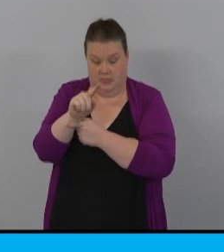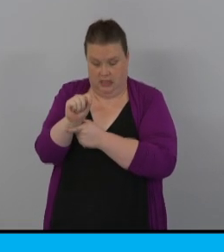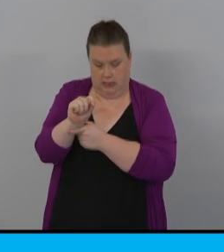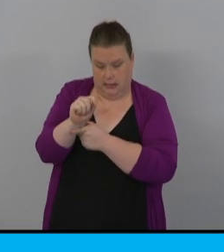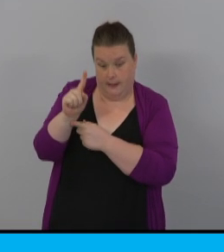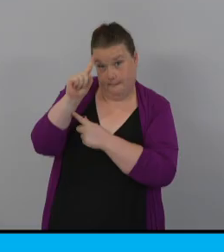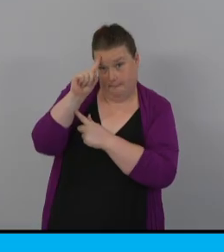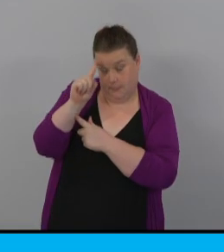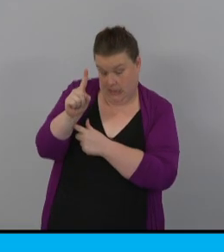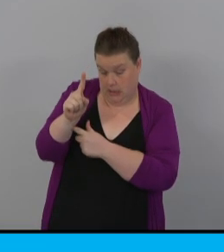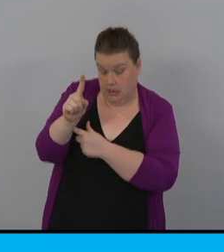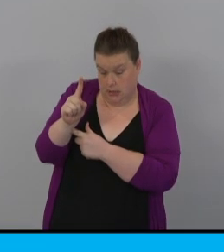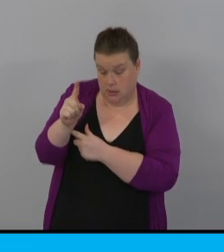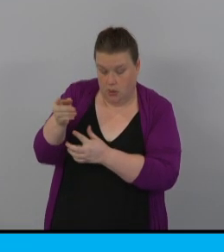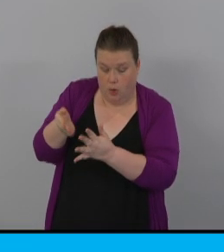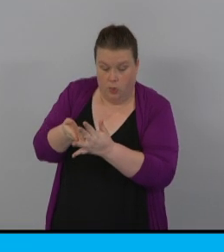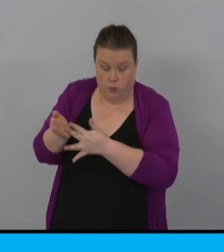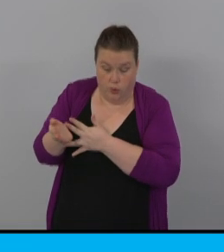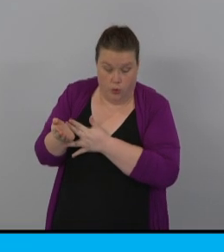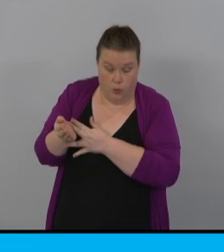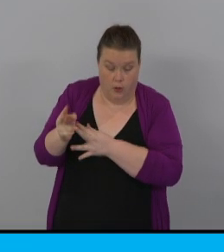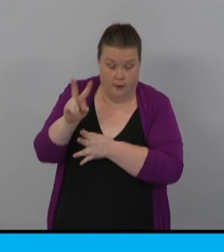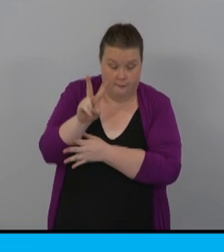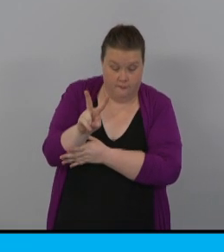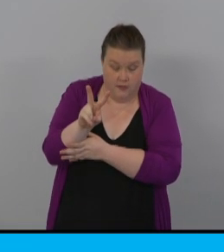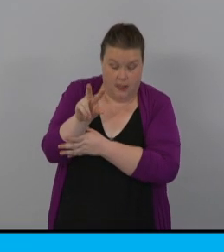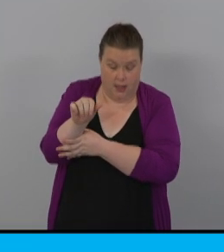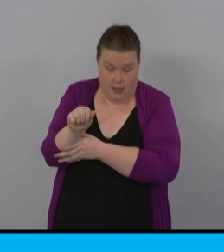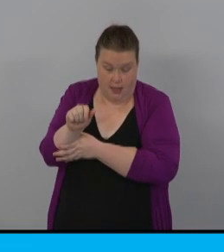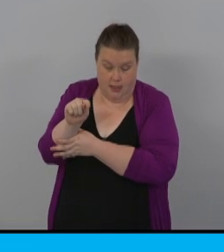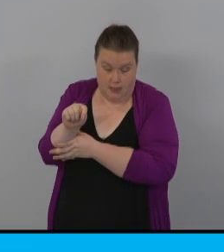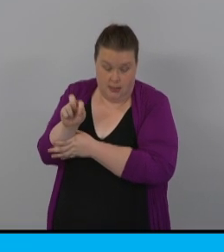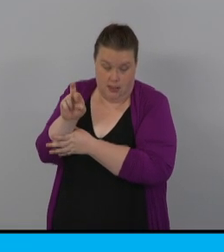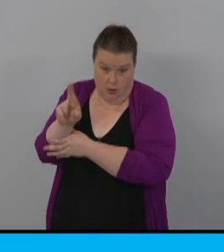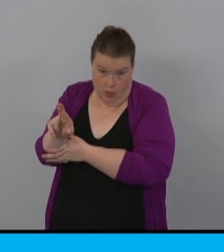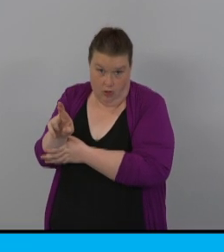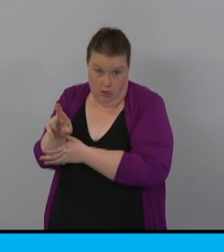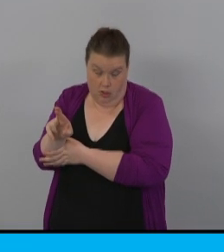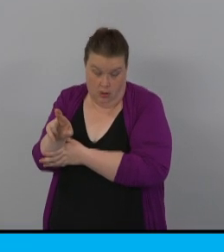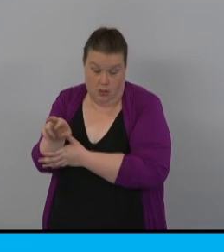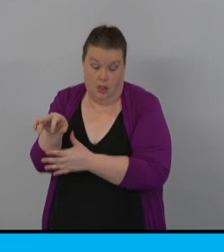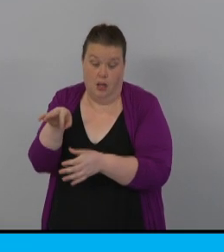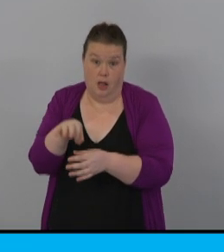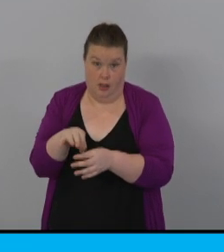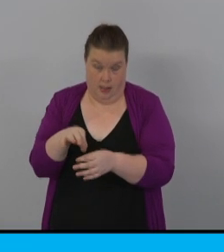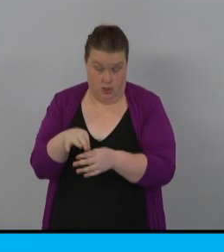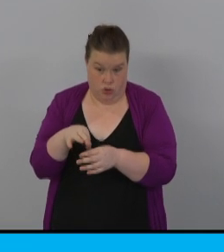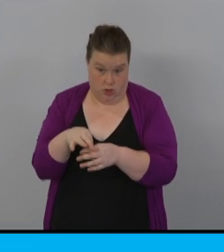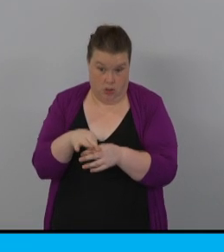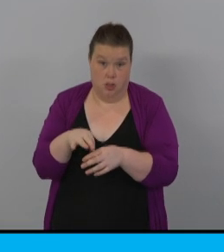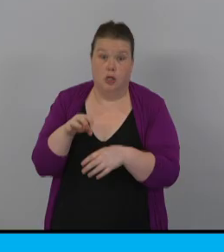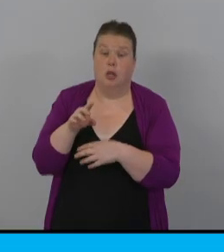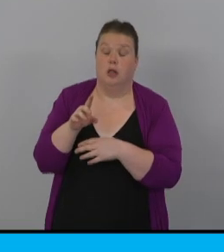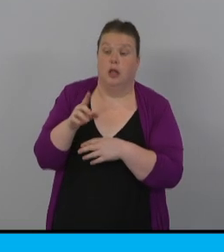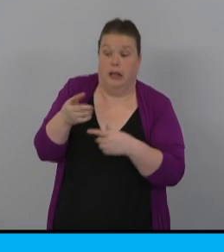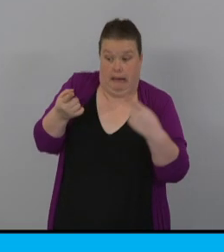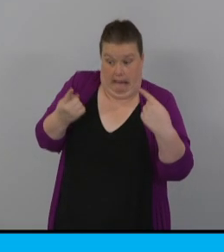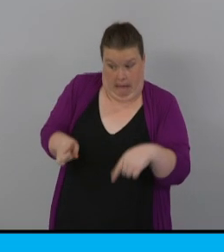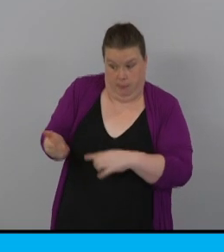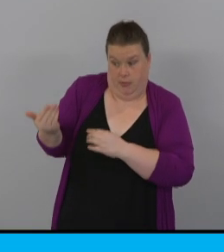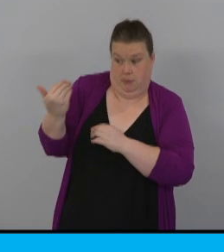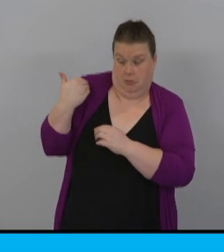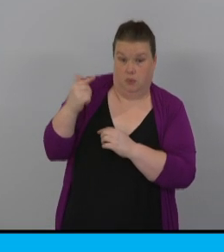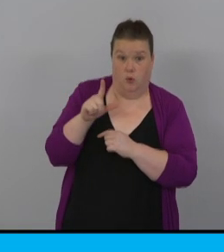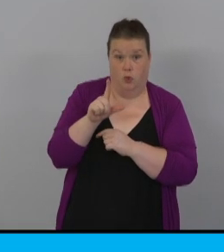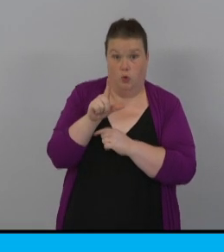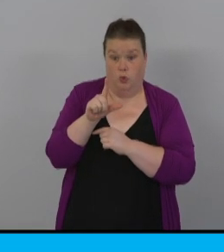a tax ratification election in 2015, and we did vote in 13